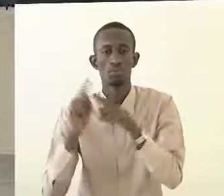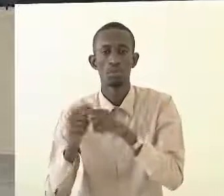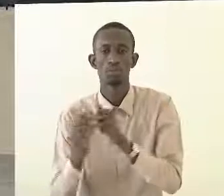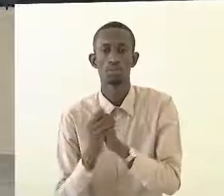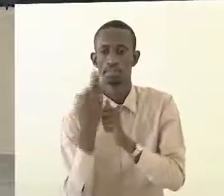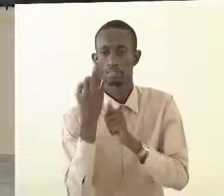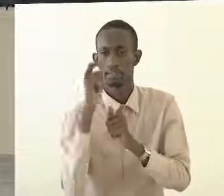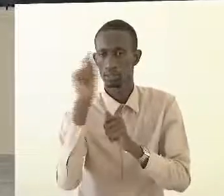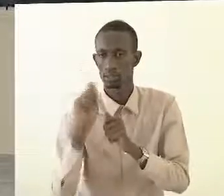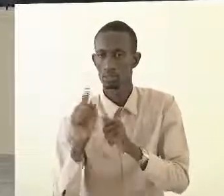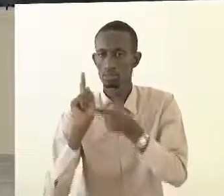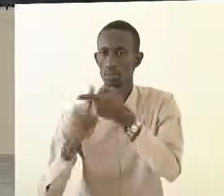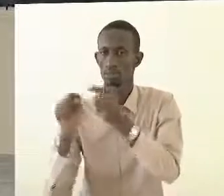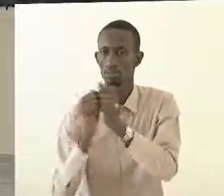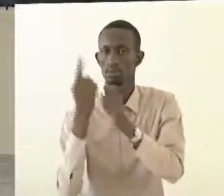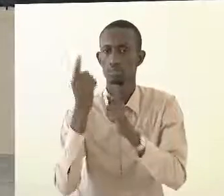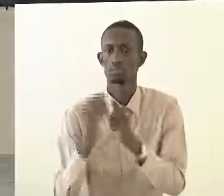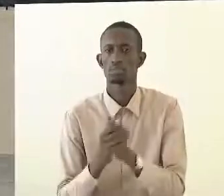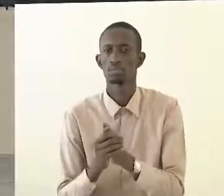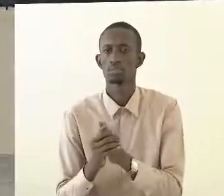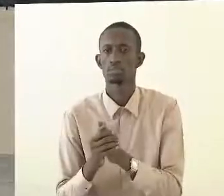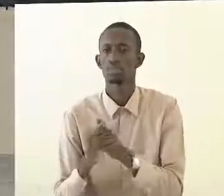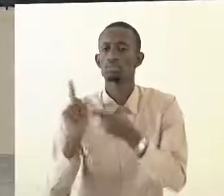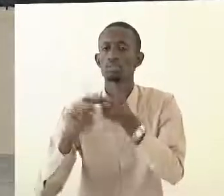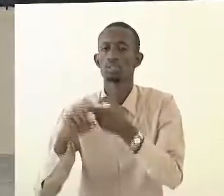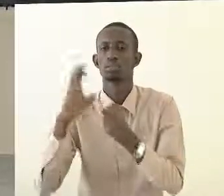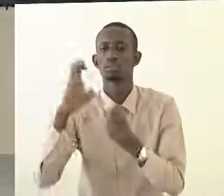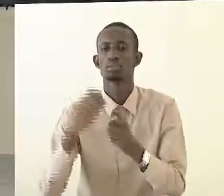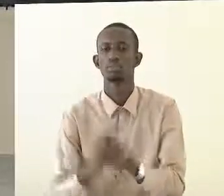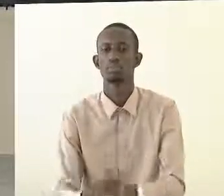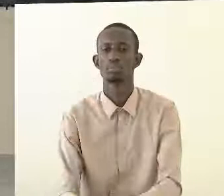3z plus 11 plus c.